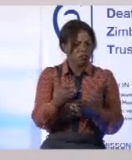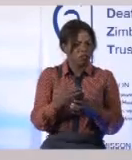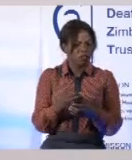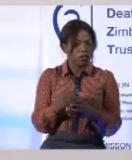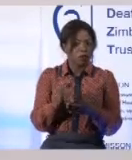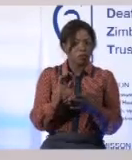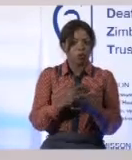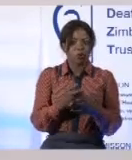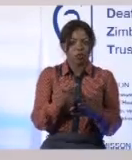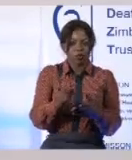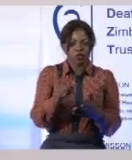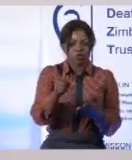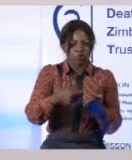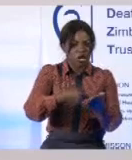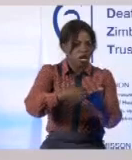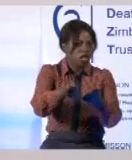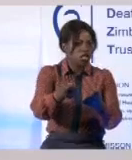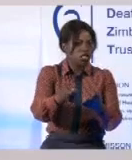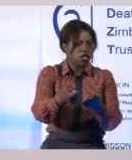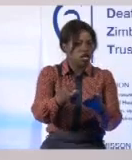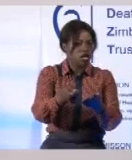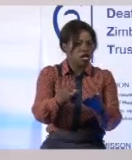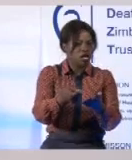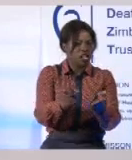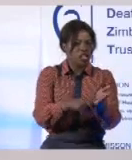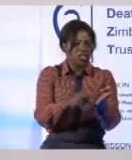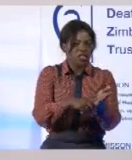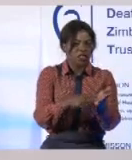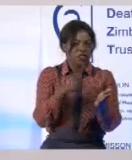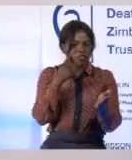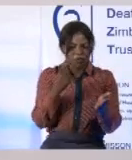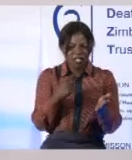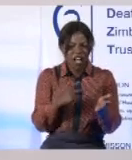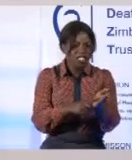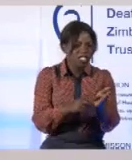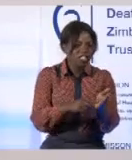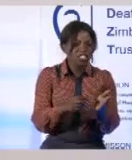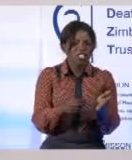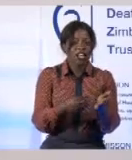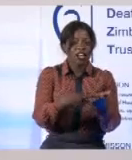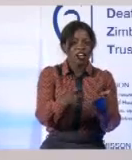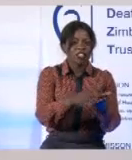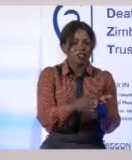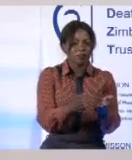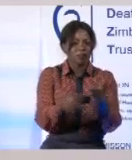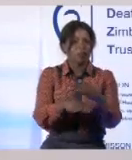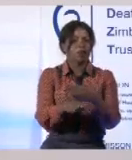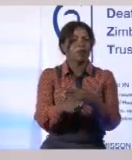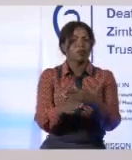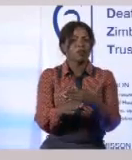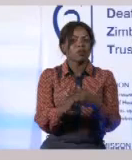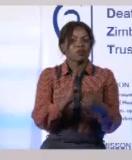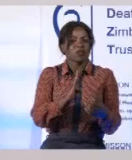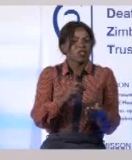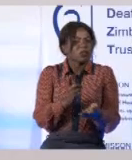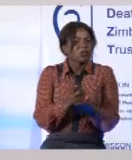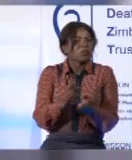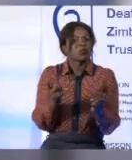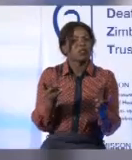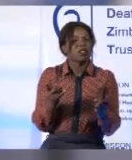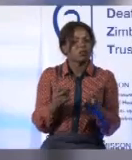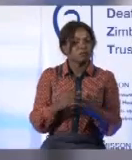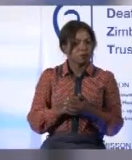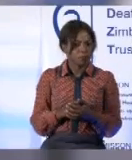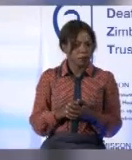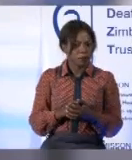for rent and then you run away because rent has been paid until the next time? Do you not lose clients that way? Do they not get fed up? I